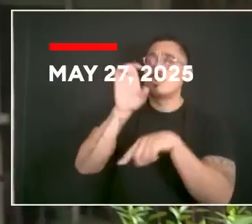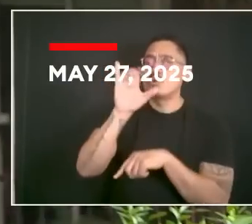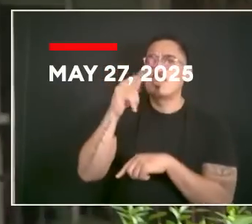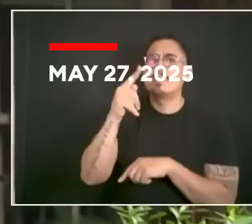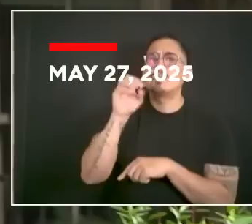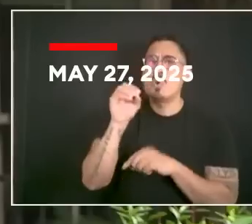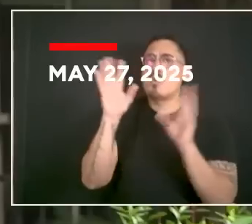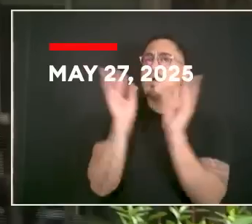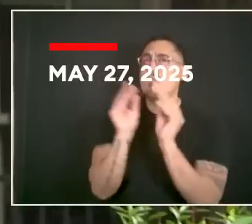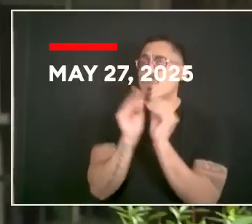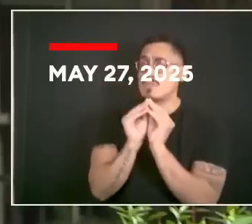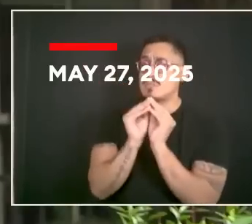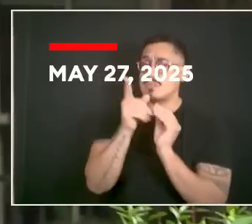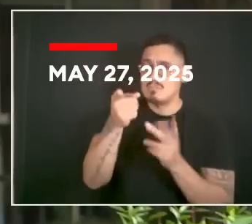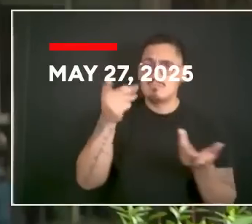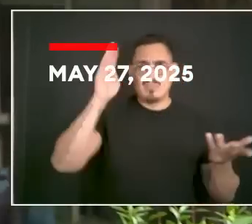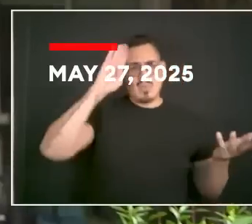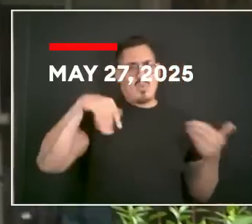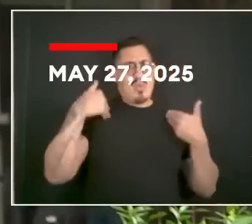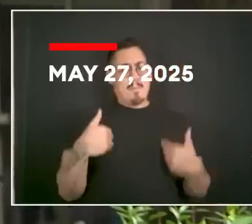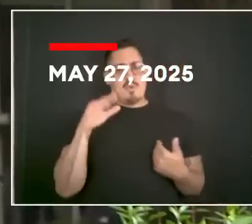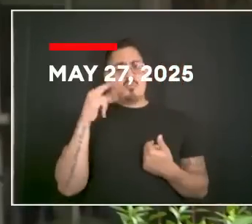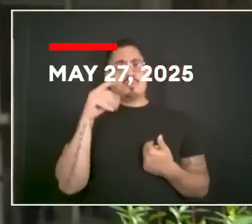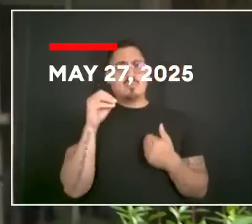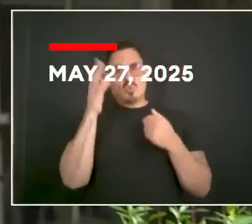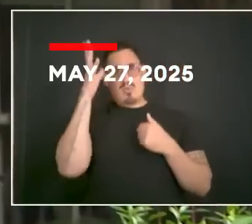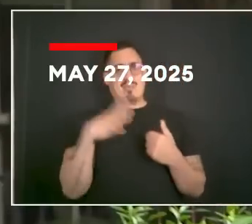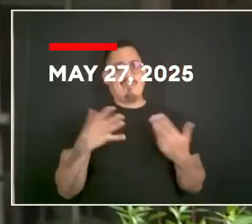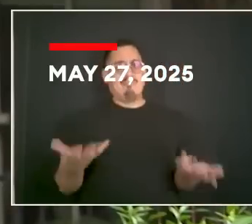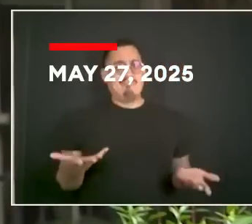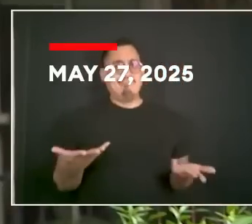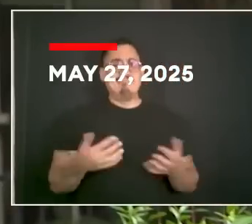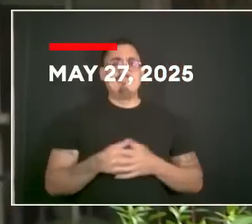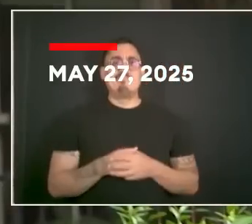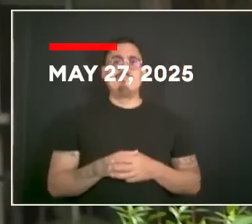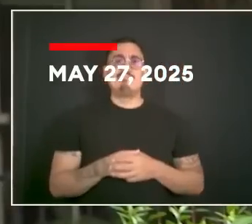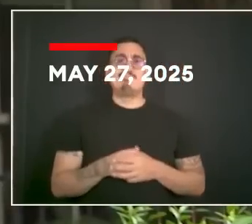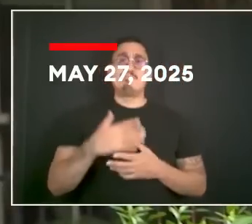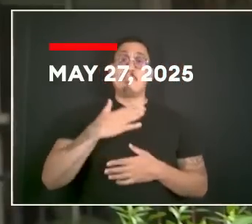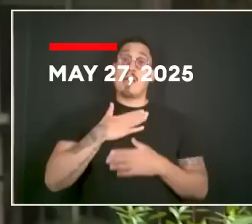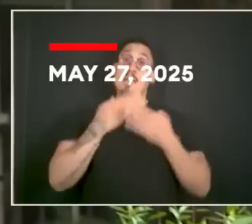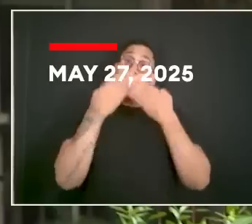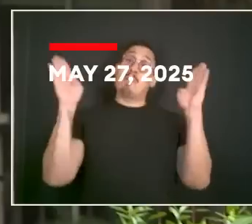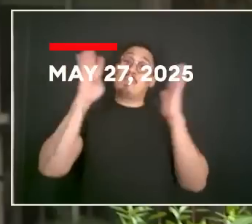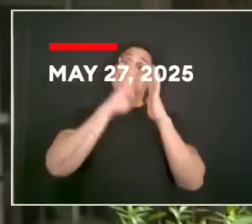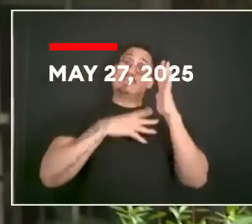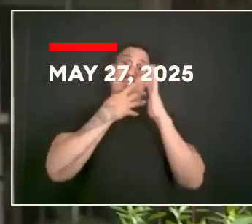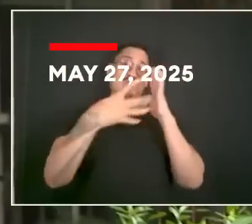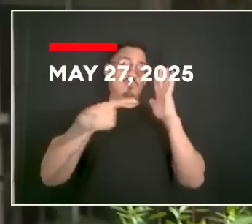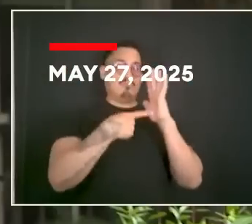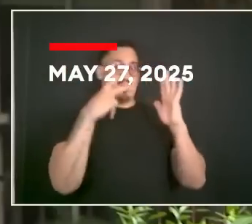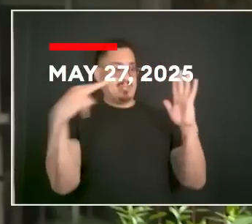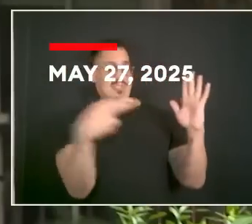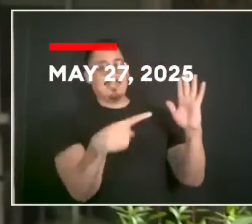you know I'm a crypto guy, and when we put out a public schedule, you get it. We always try to let you guys know everywhere that I am. And so once that's